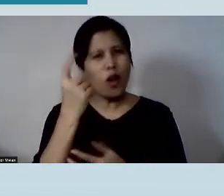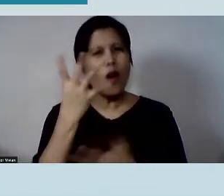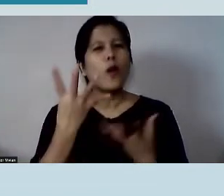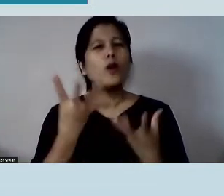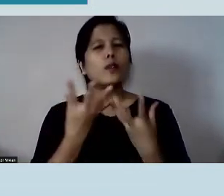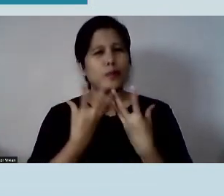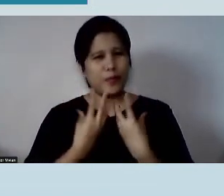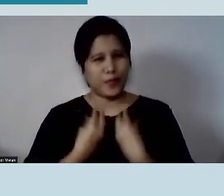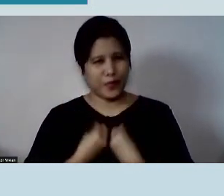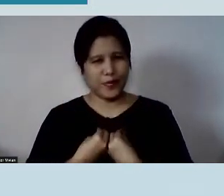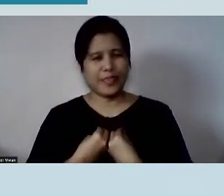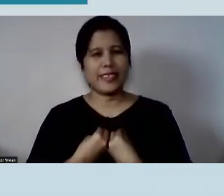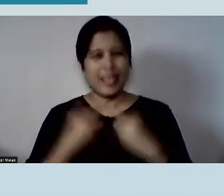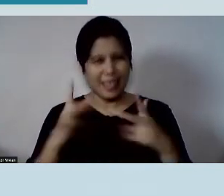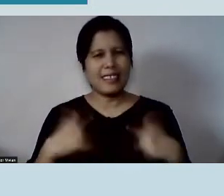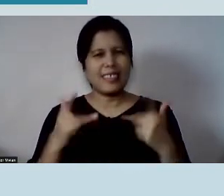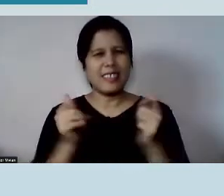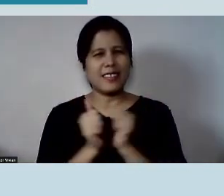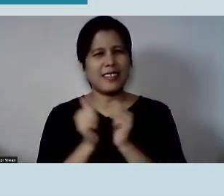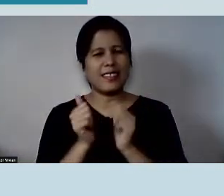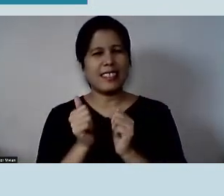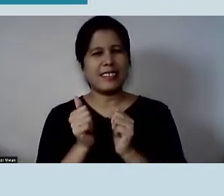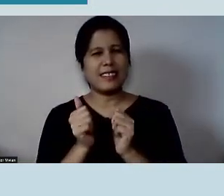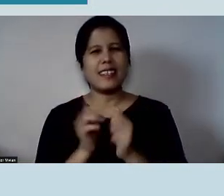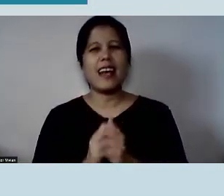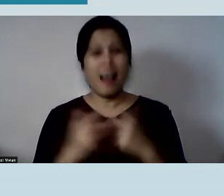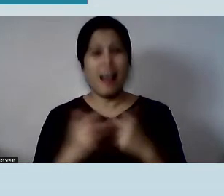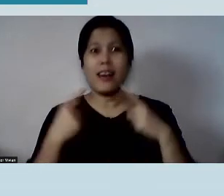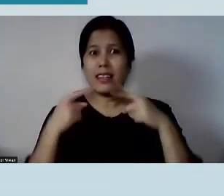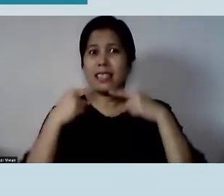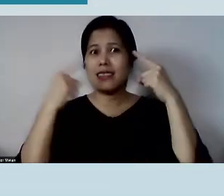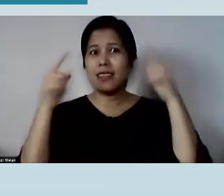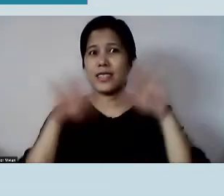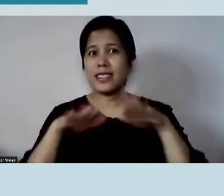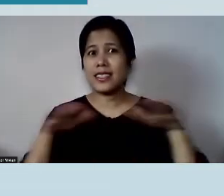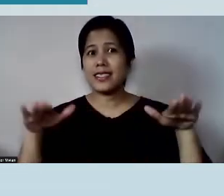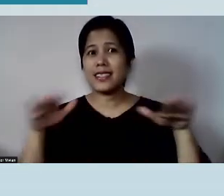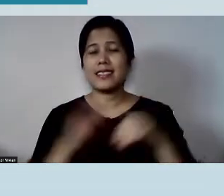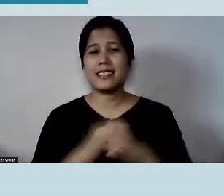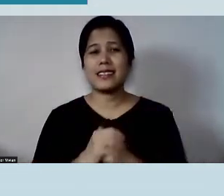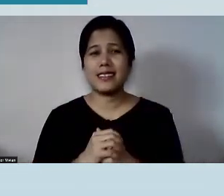They lived with it. And now have successful children.